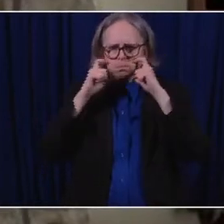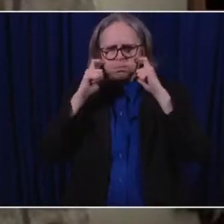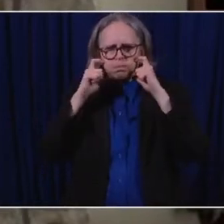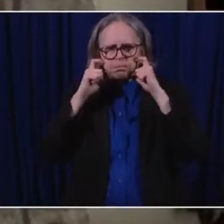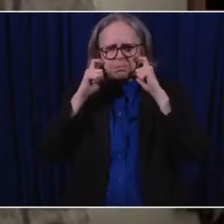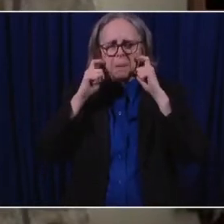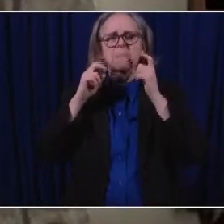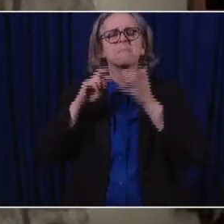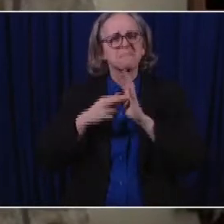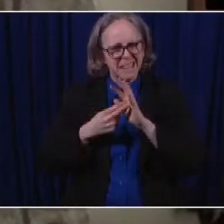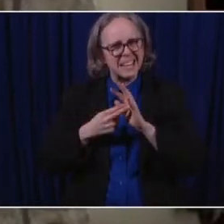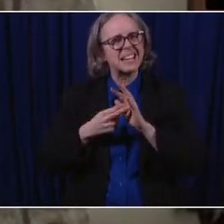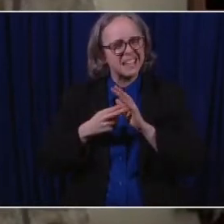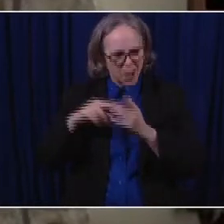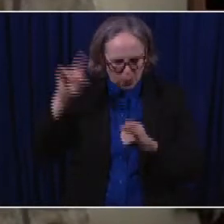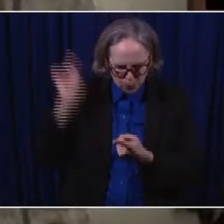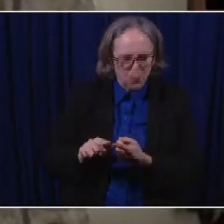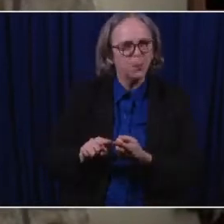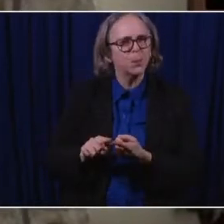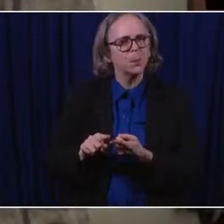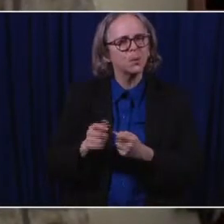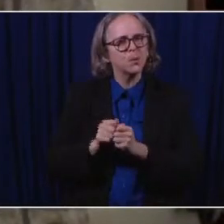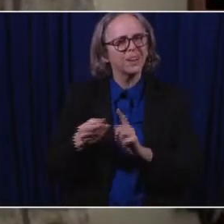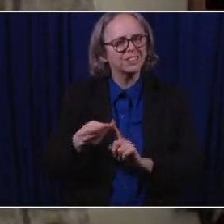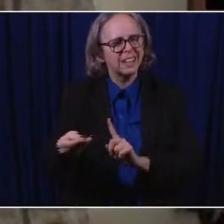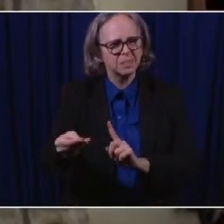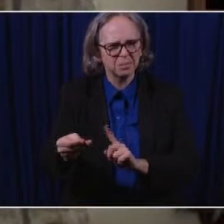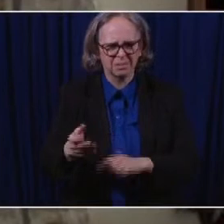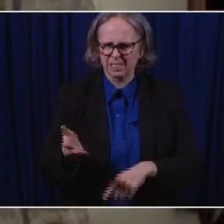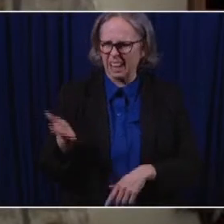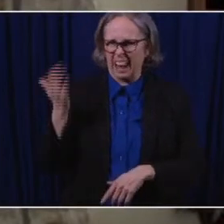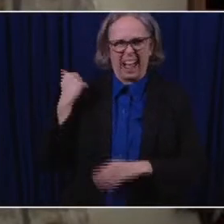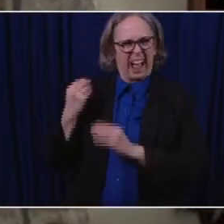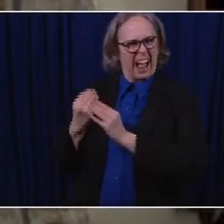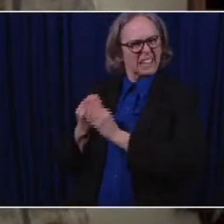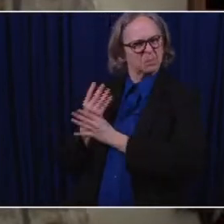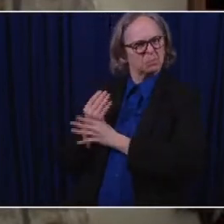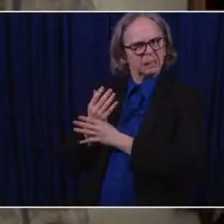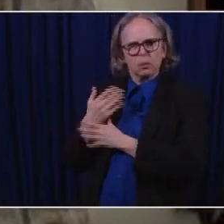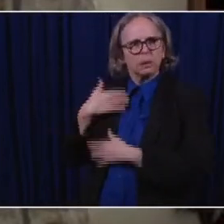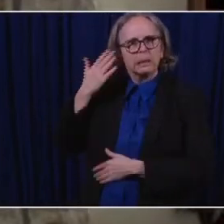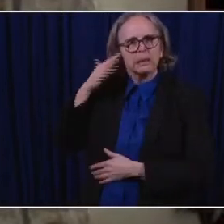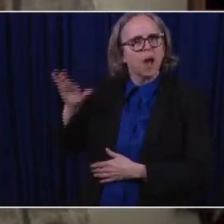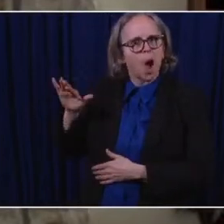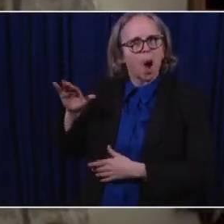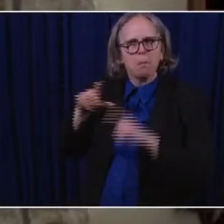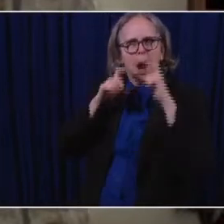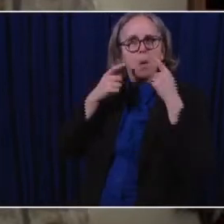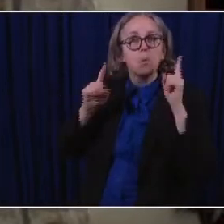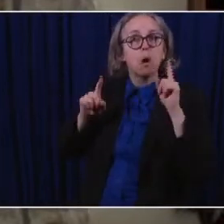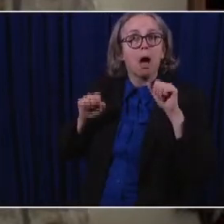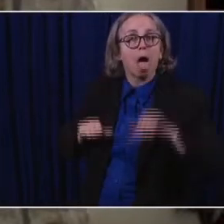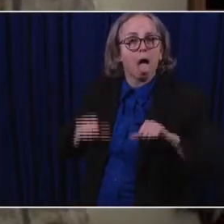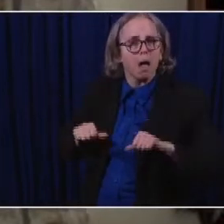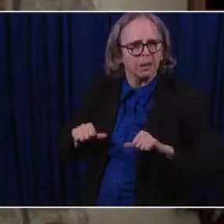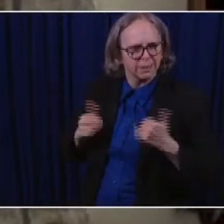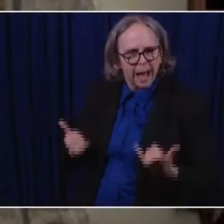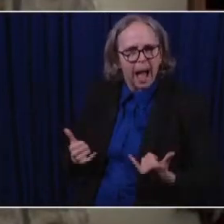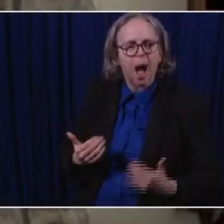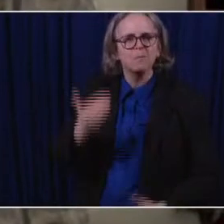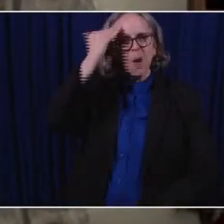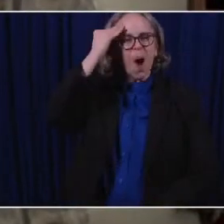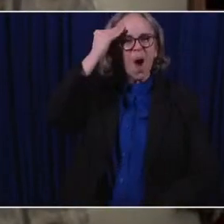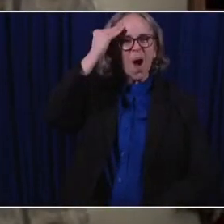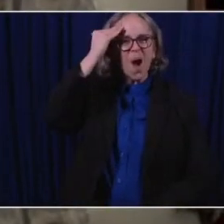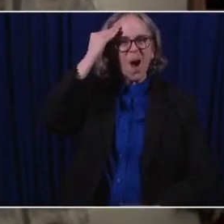the power of masks much more than we did at the beginning of this pandemic. And you couple that with everybody in February getting